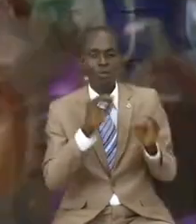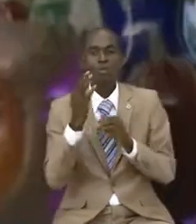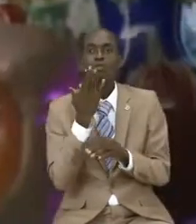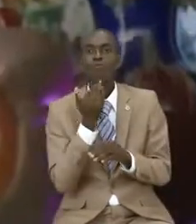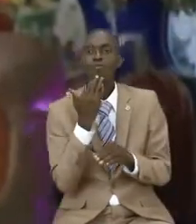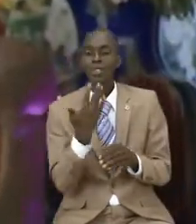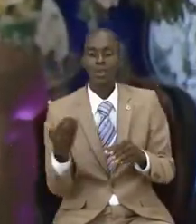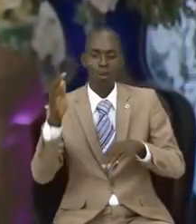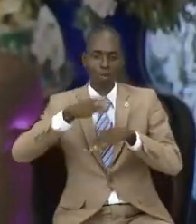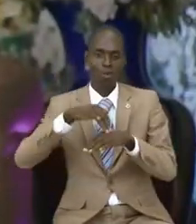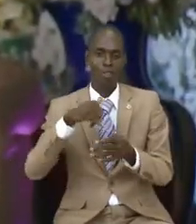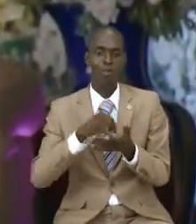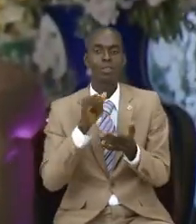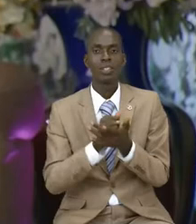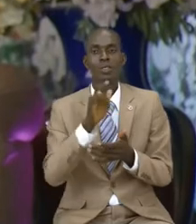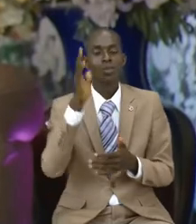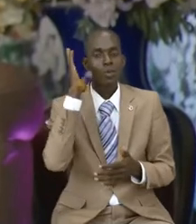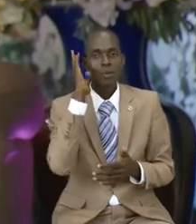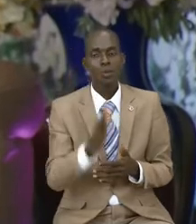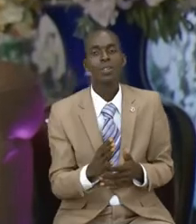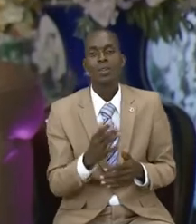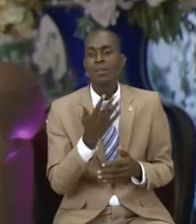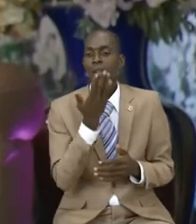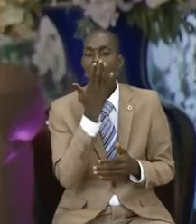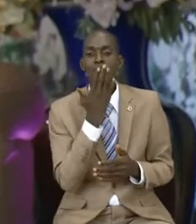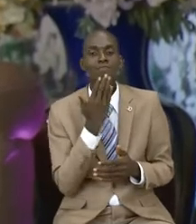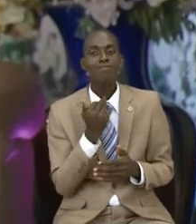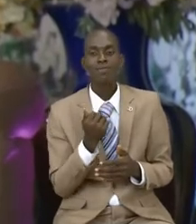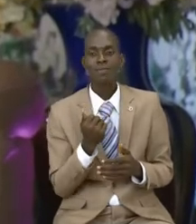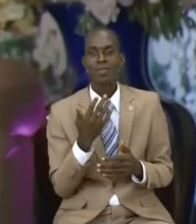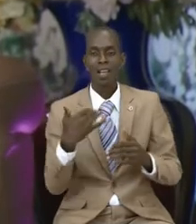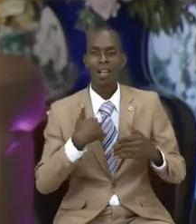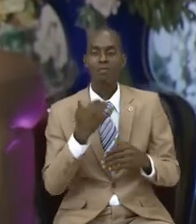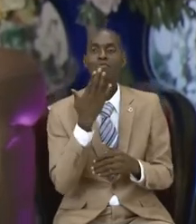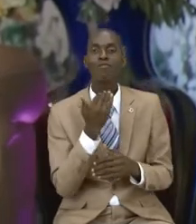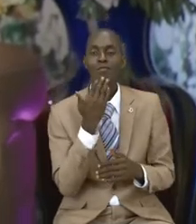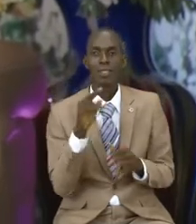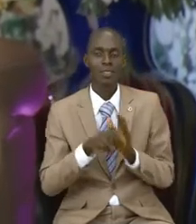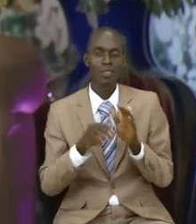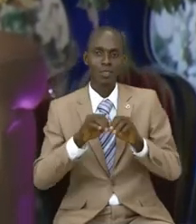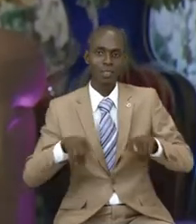your fingers while you are going back home. You